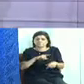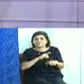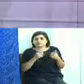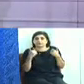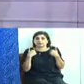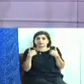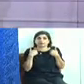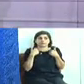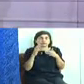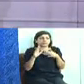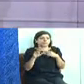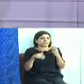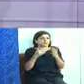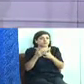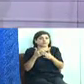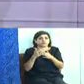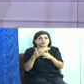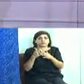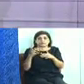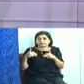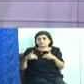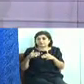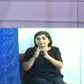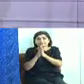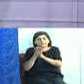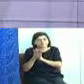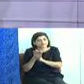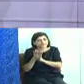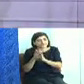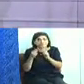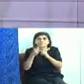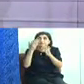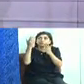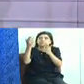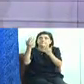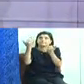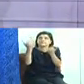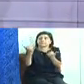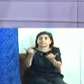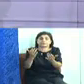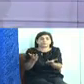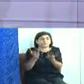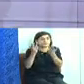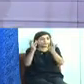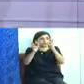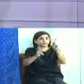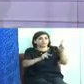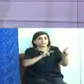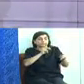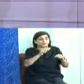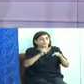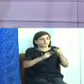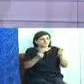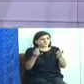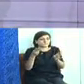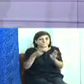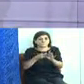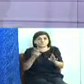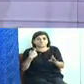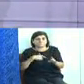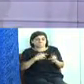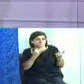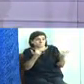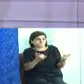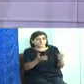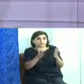are yet to be to you today. Yes. We lift up those who cannot be with us this morning.